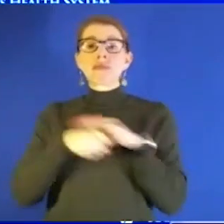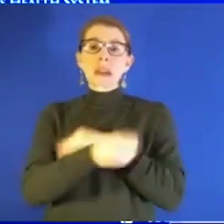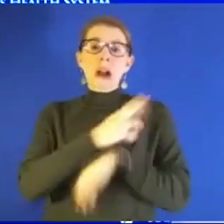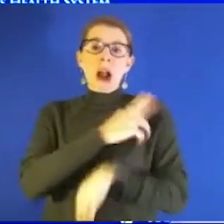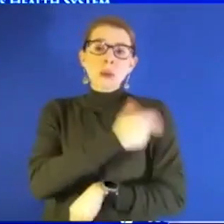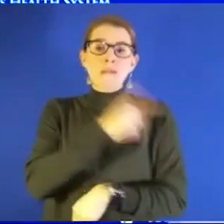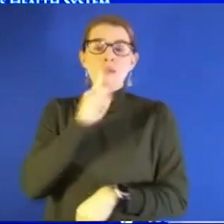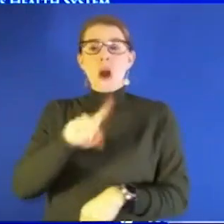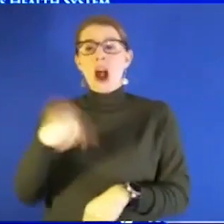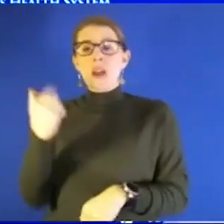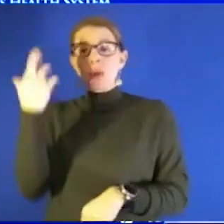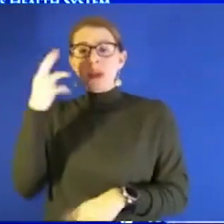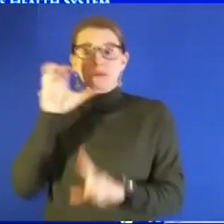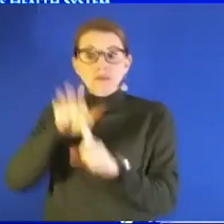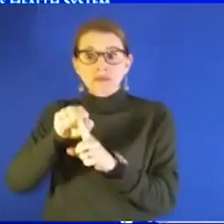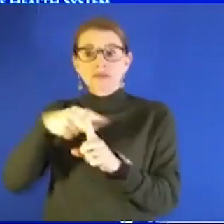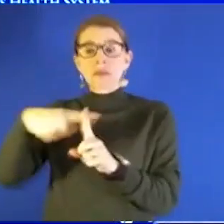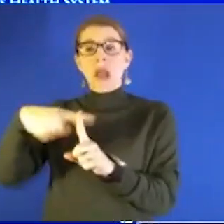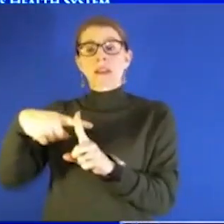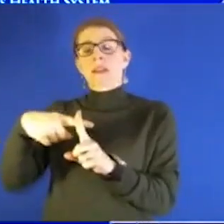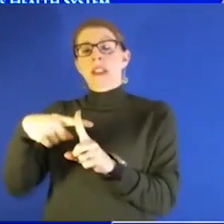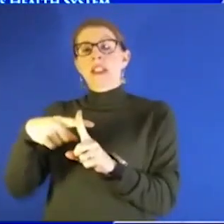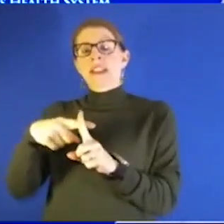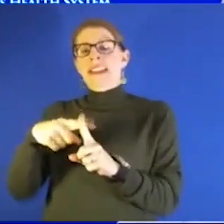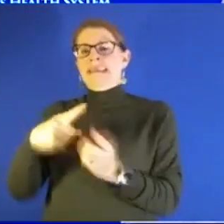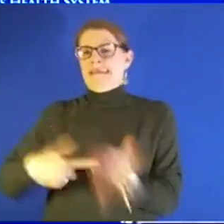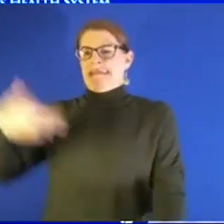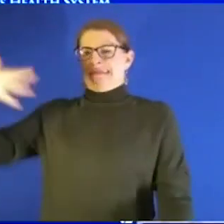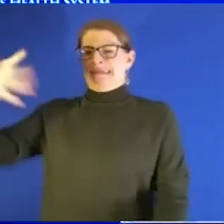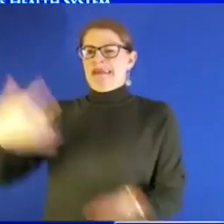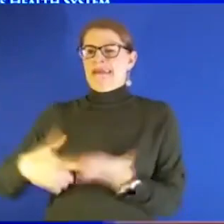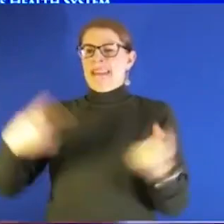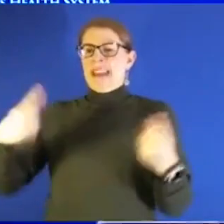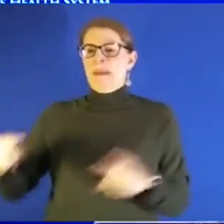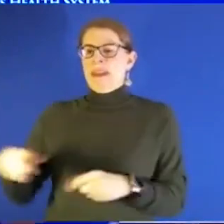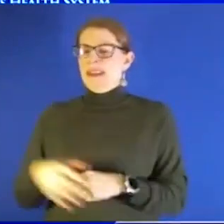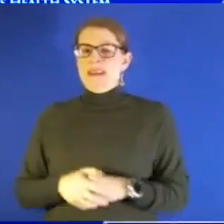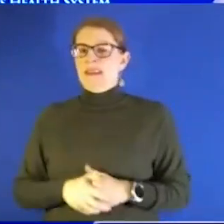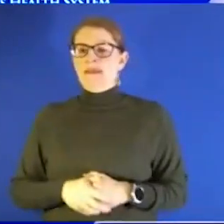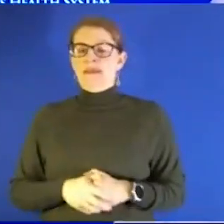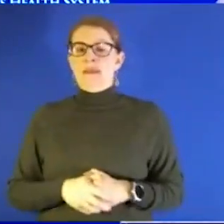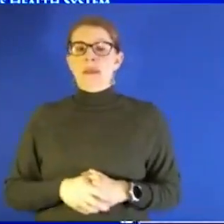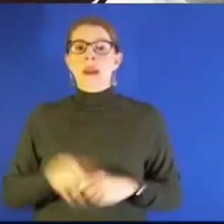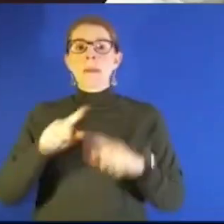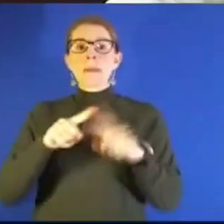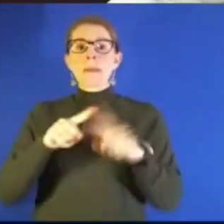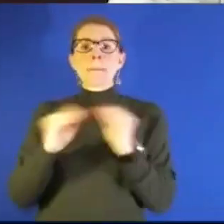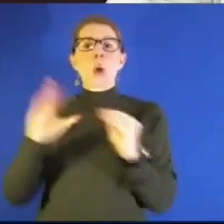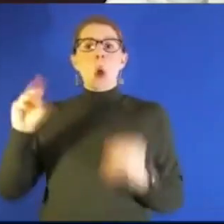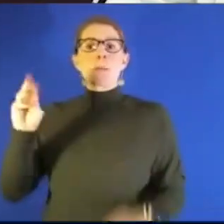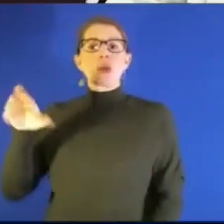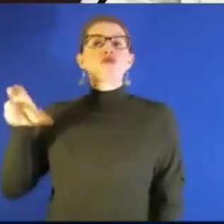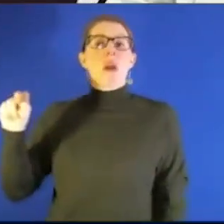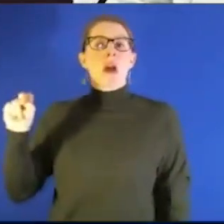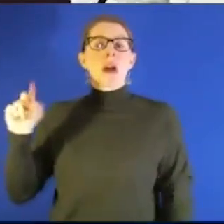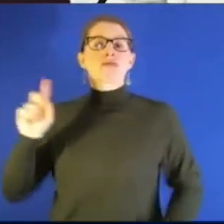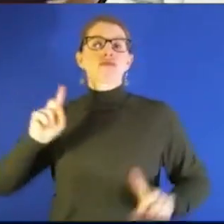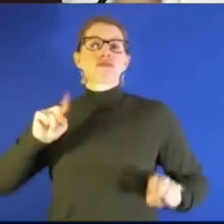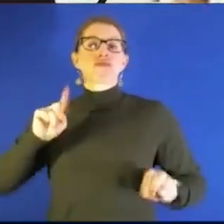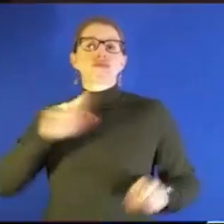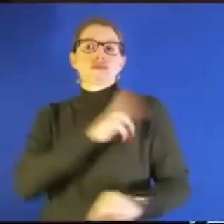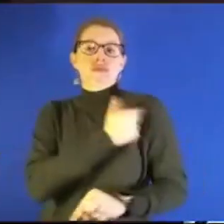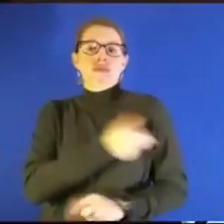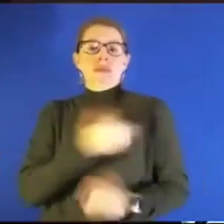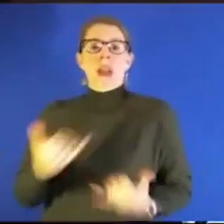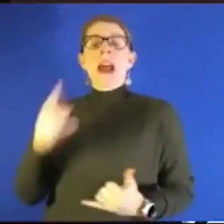positive, that is infrequent at this point in time as well. But I'm thinking we are getting to more Omicron. I think we probably are. It's interesting because